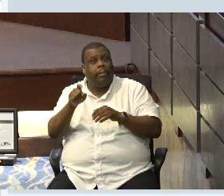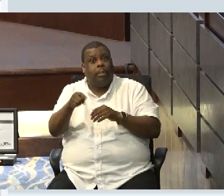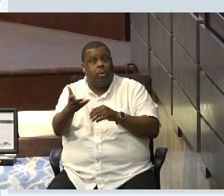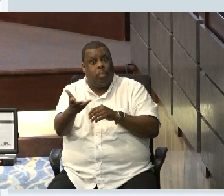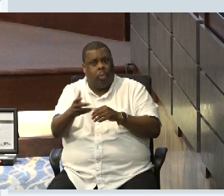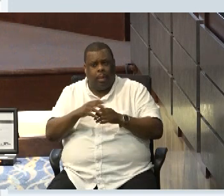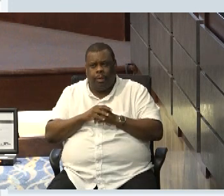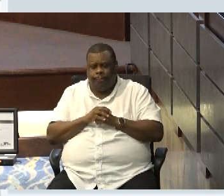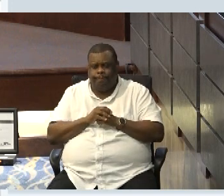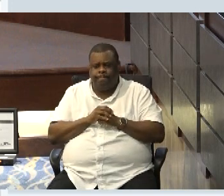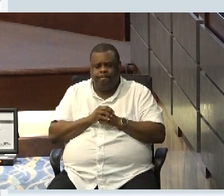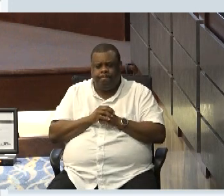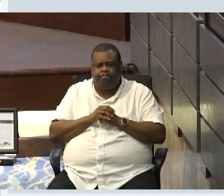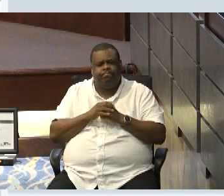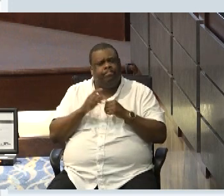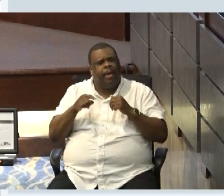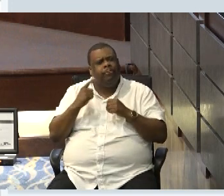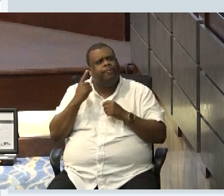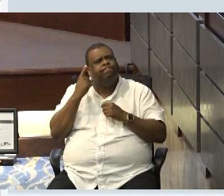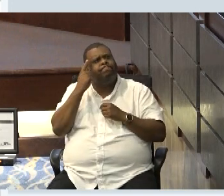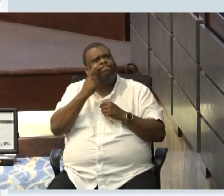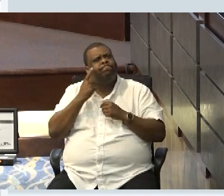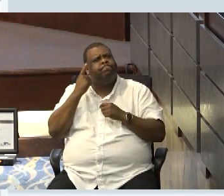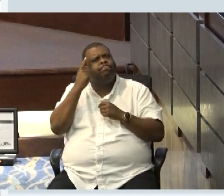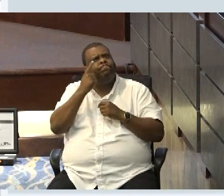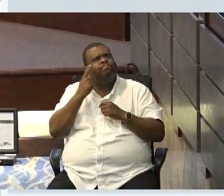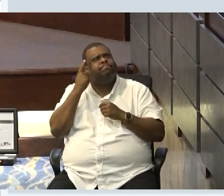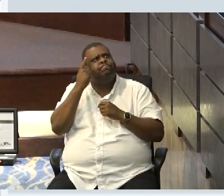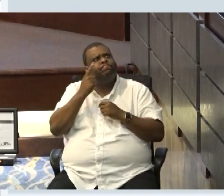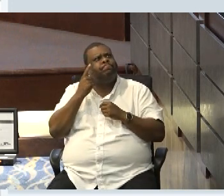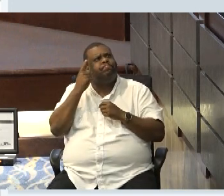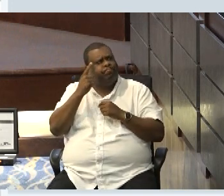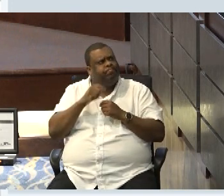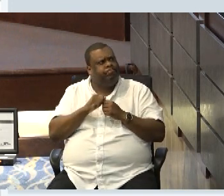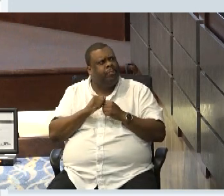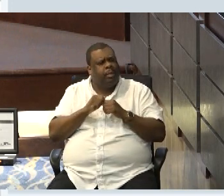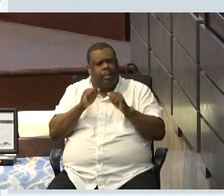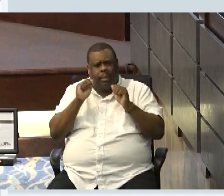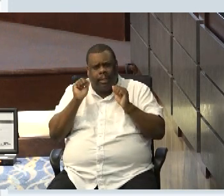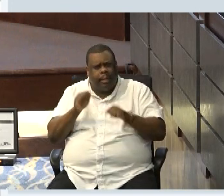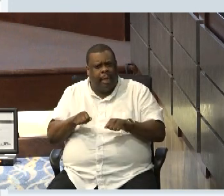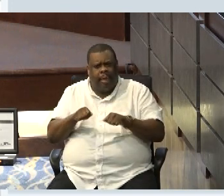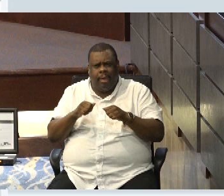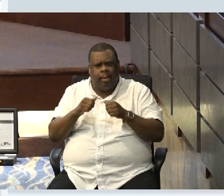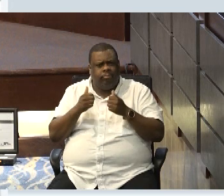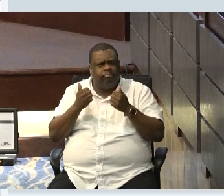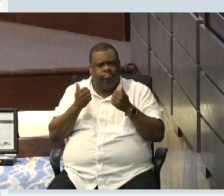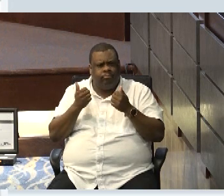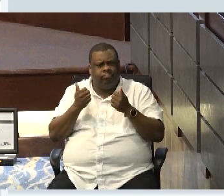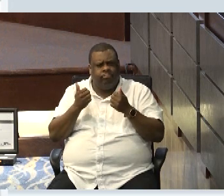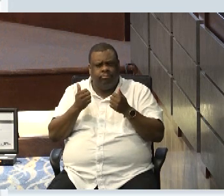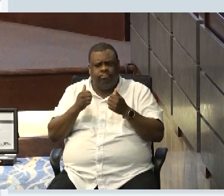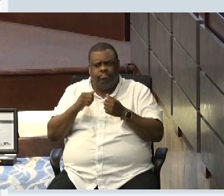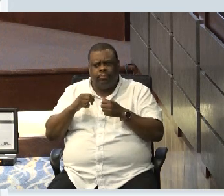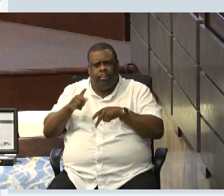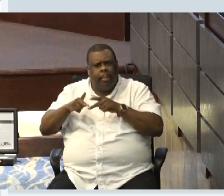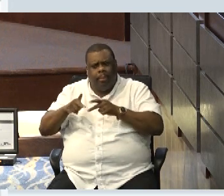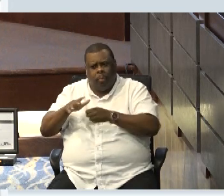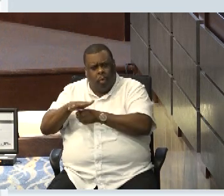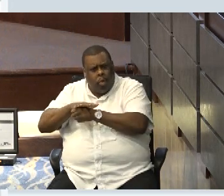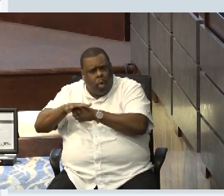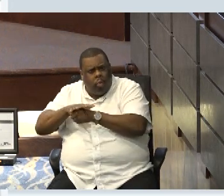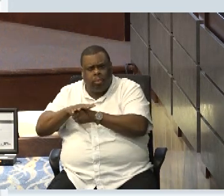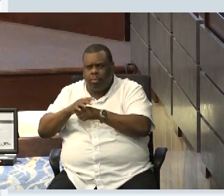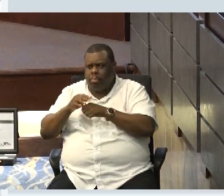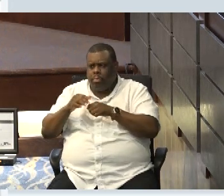be inclusive in thinking on every level so that all mobilities, but also locals and visitors must